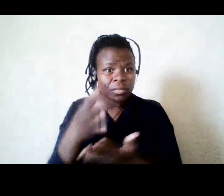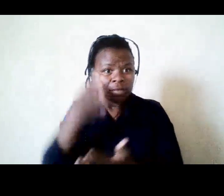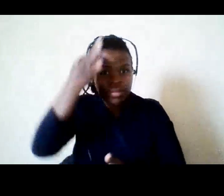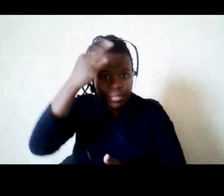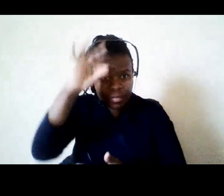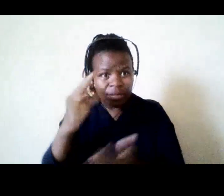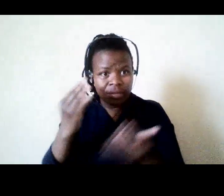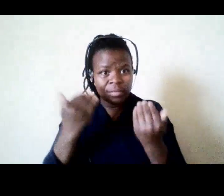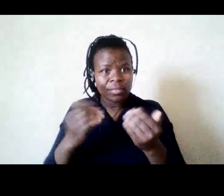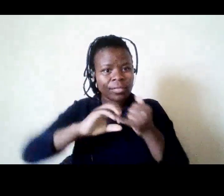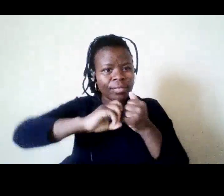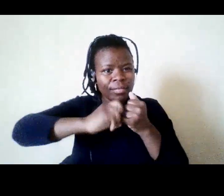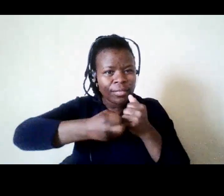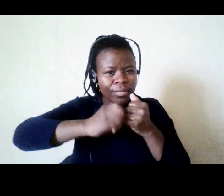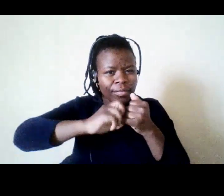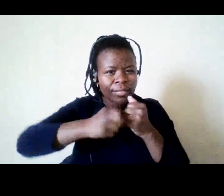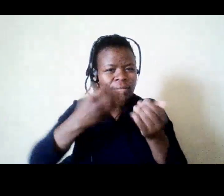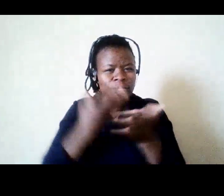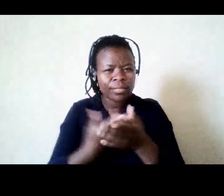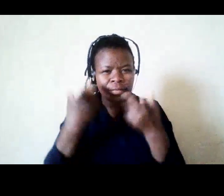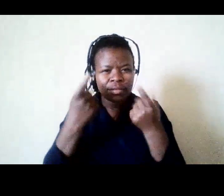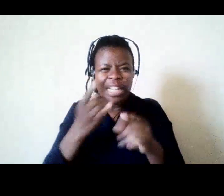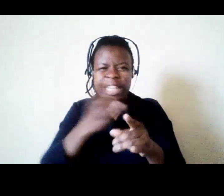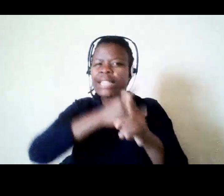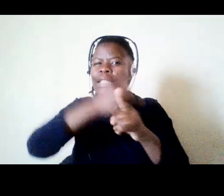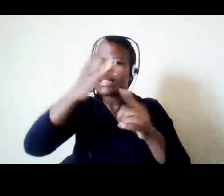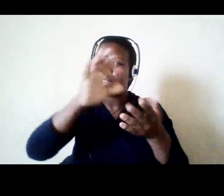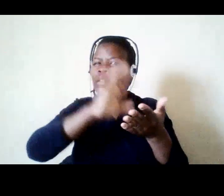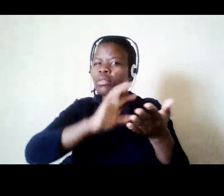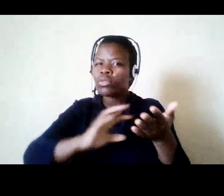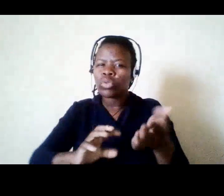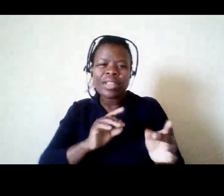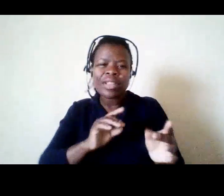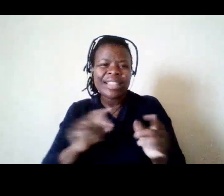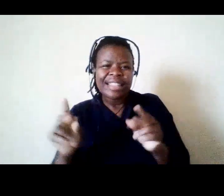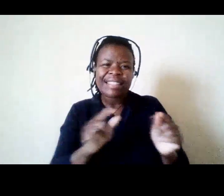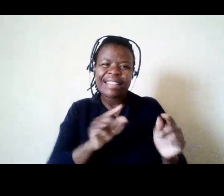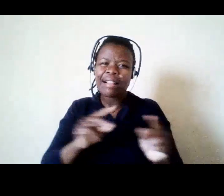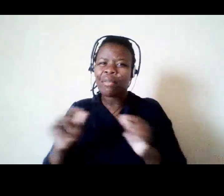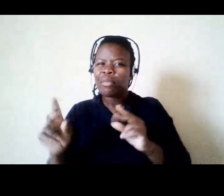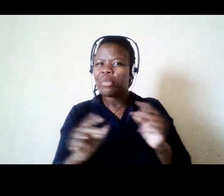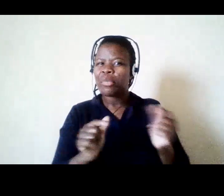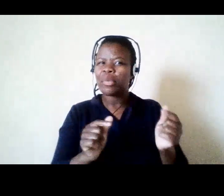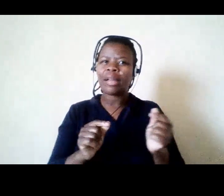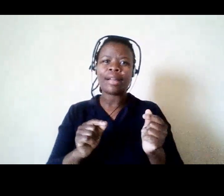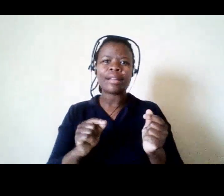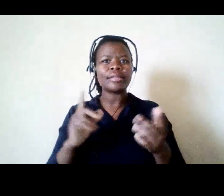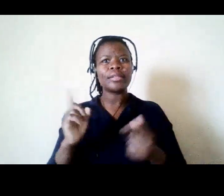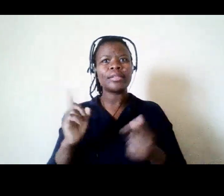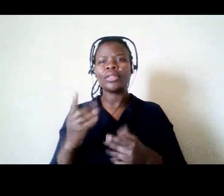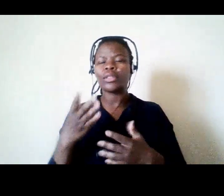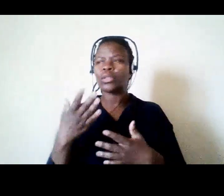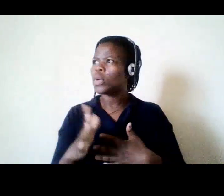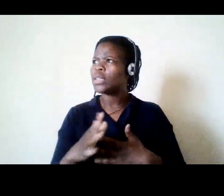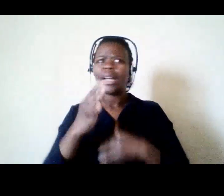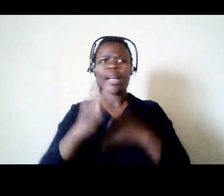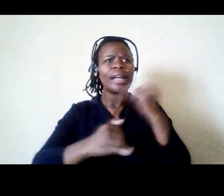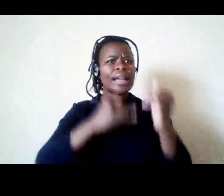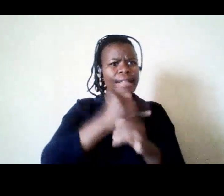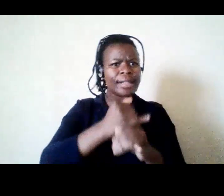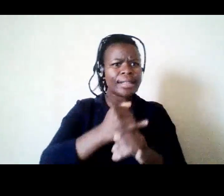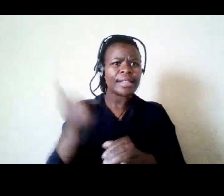try to make successful stories. They'll celebrate and commemorate the International Day of Persons with Disabilities there. And it only